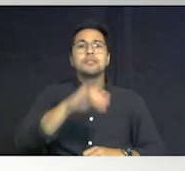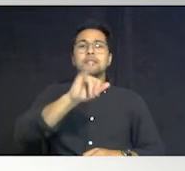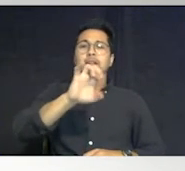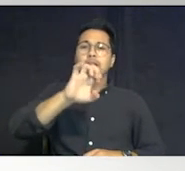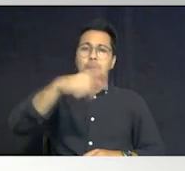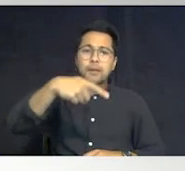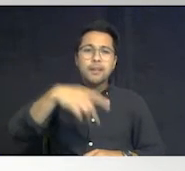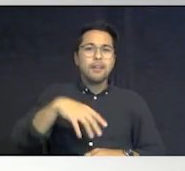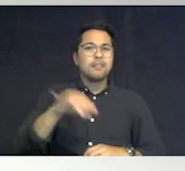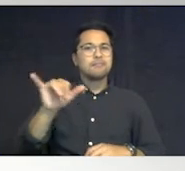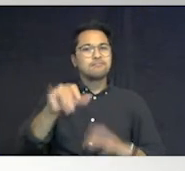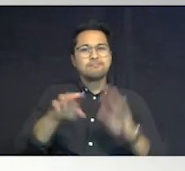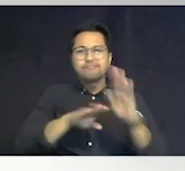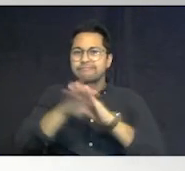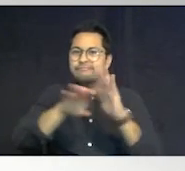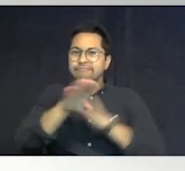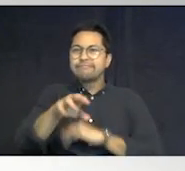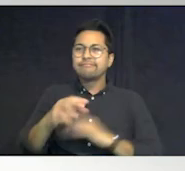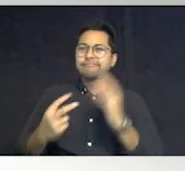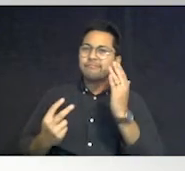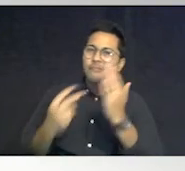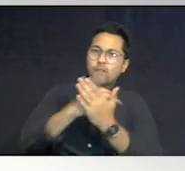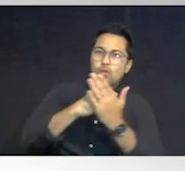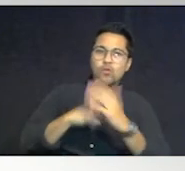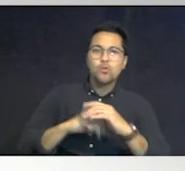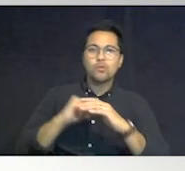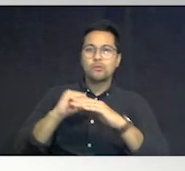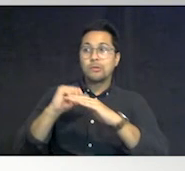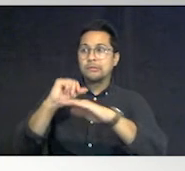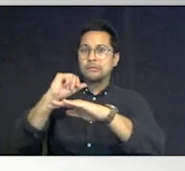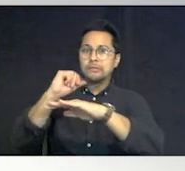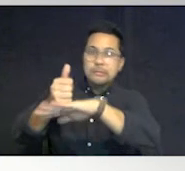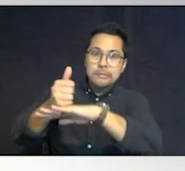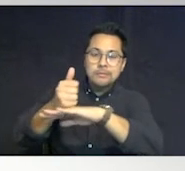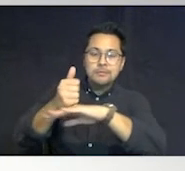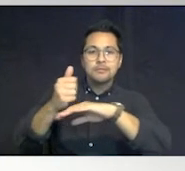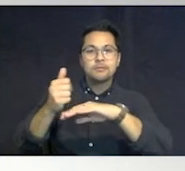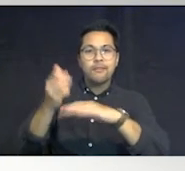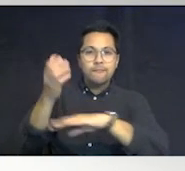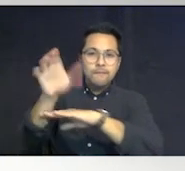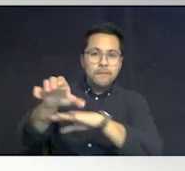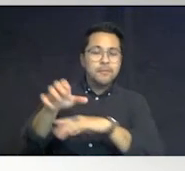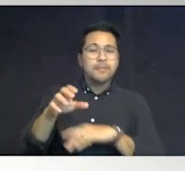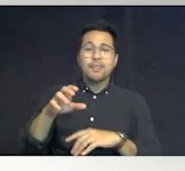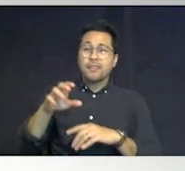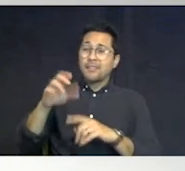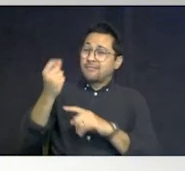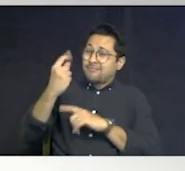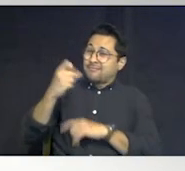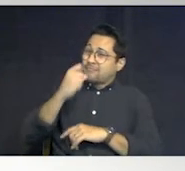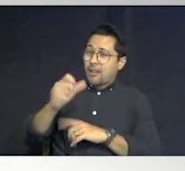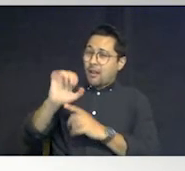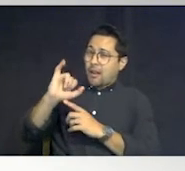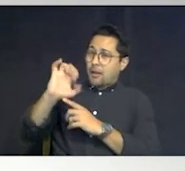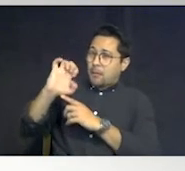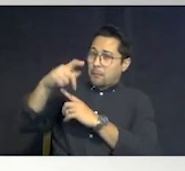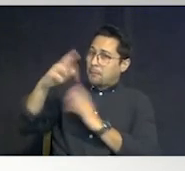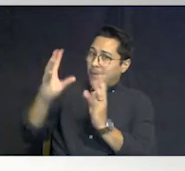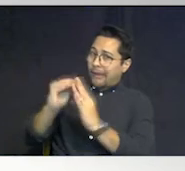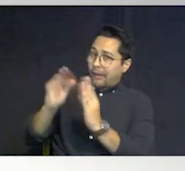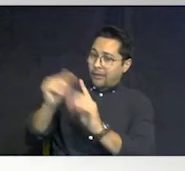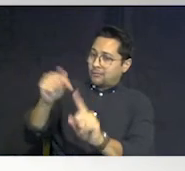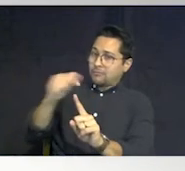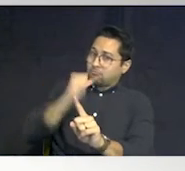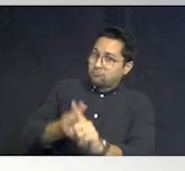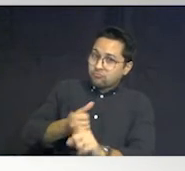review, revision, and implementation. It's important to note that mediation is not an IEP meeting. In this session, no